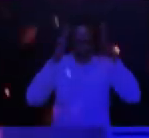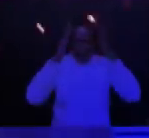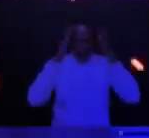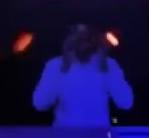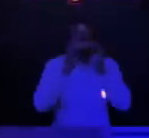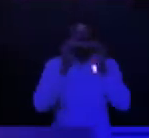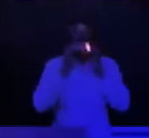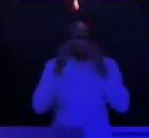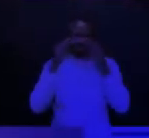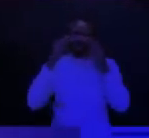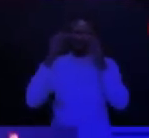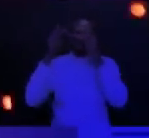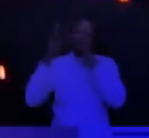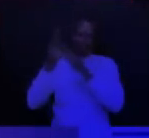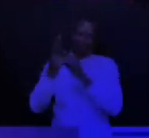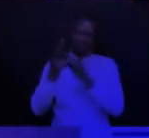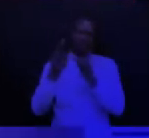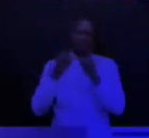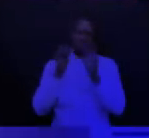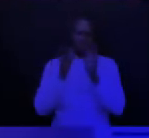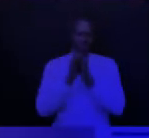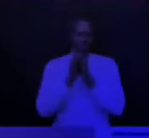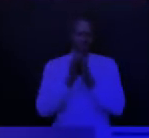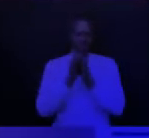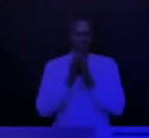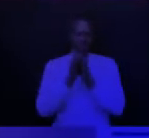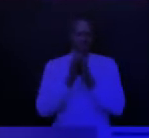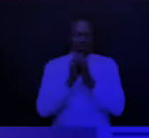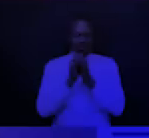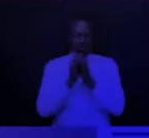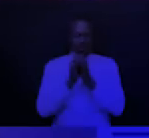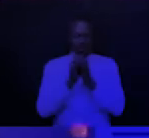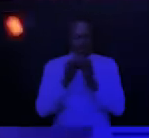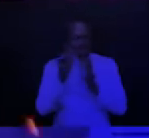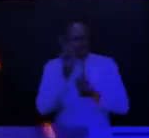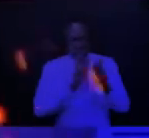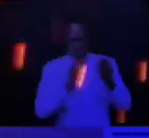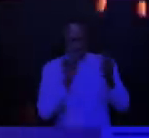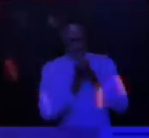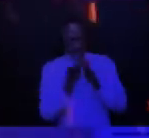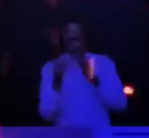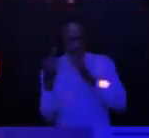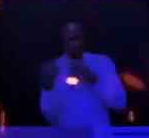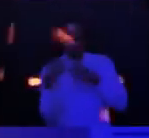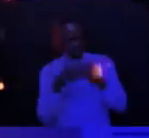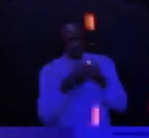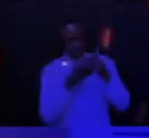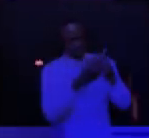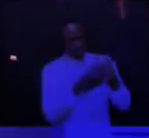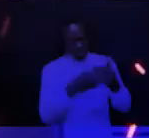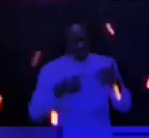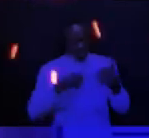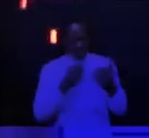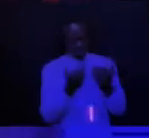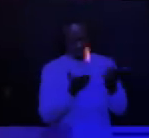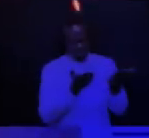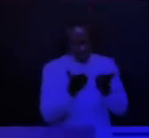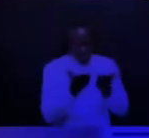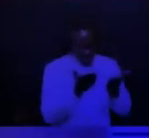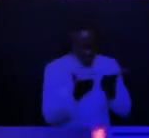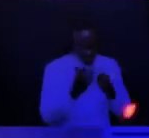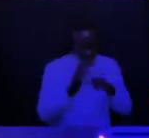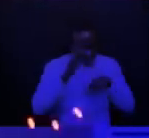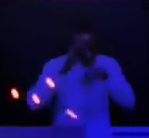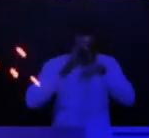see God. And see the people we've been given the privilege to lead. That we will serve them. It